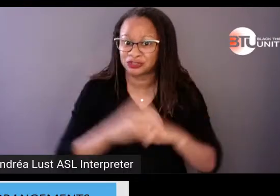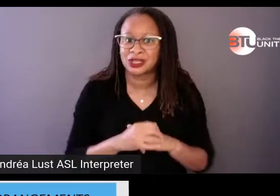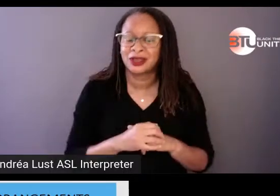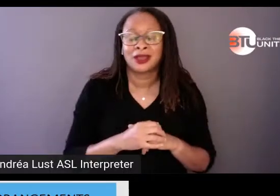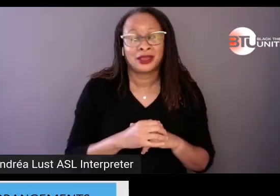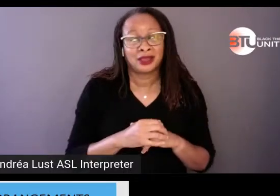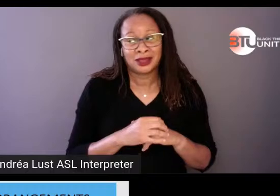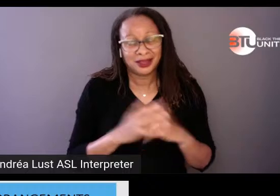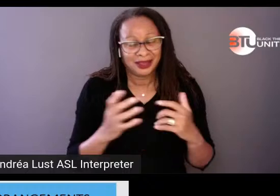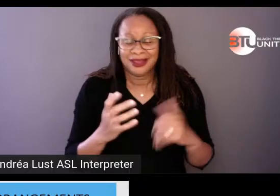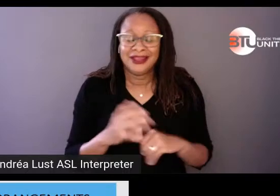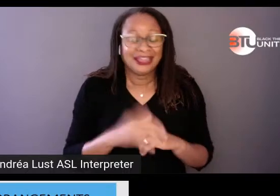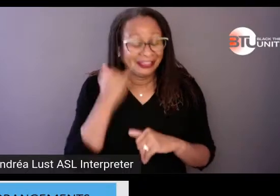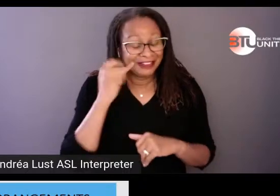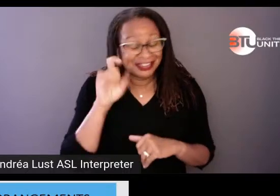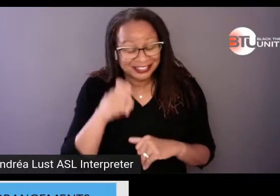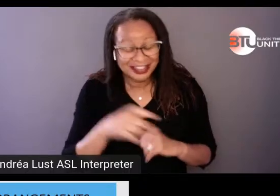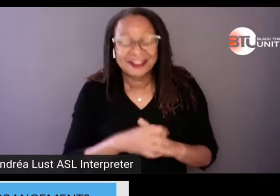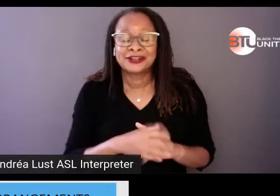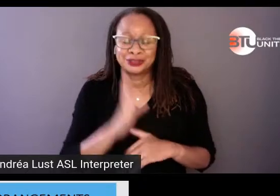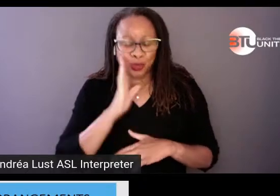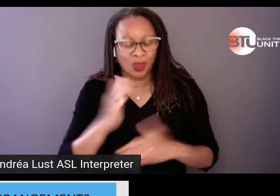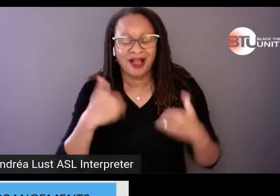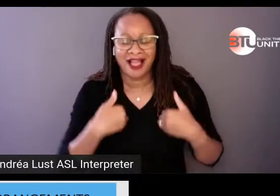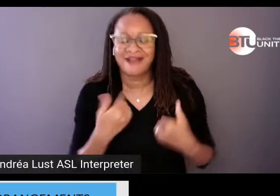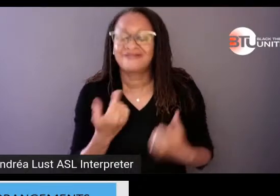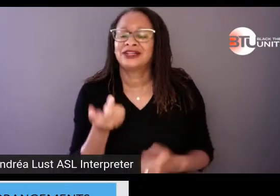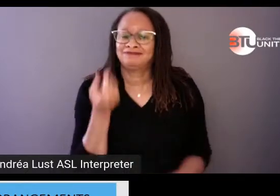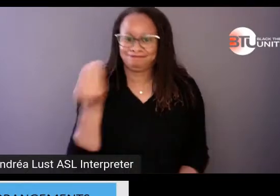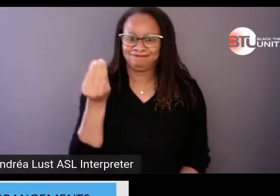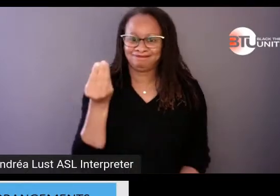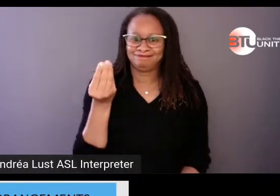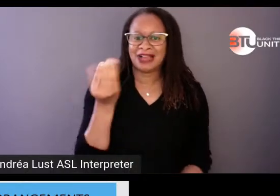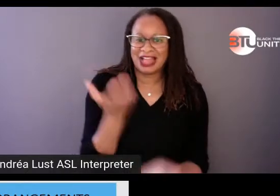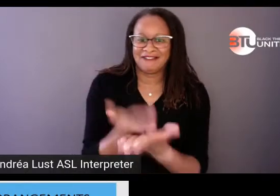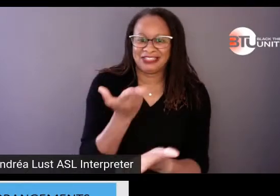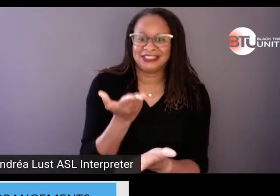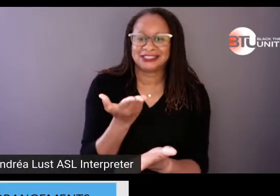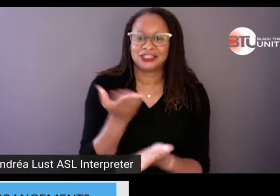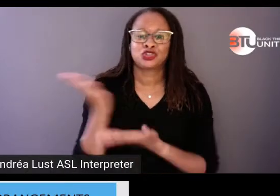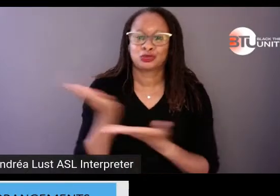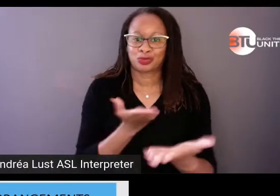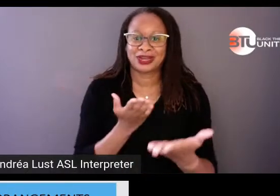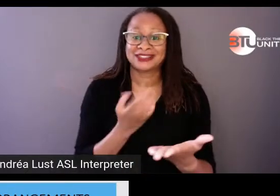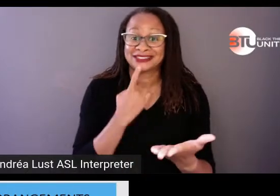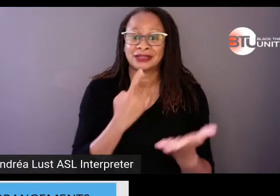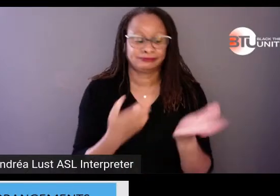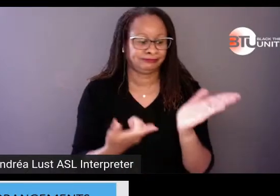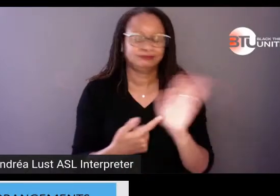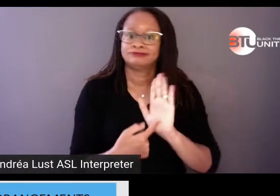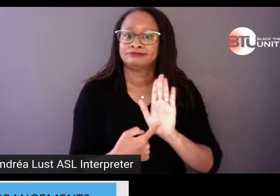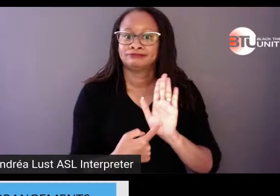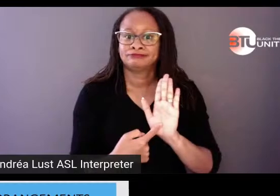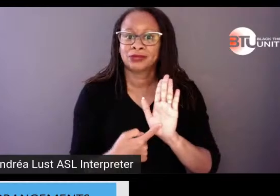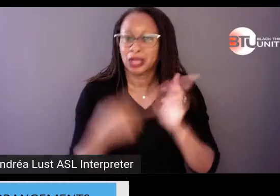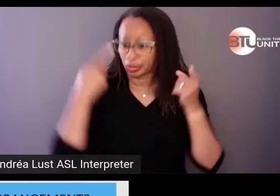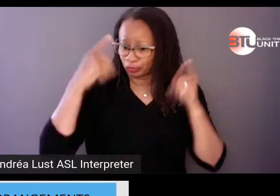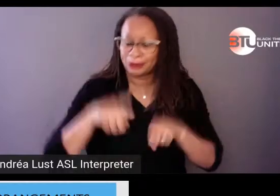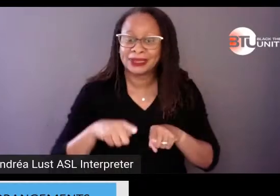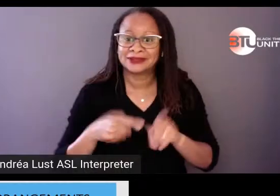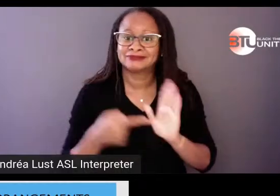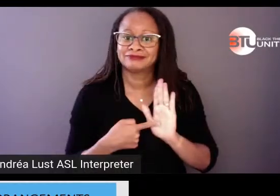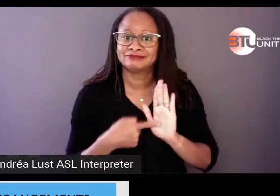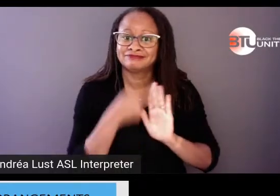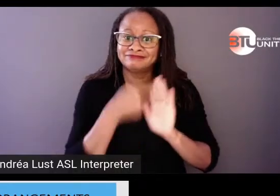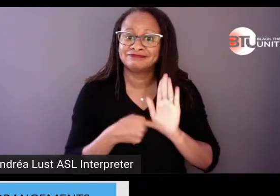them, you'll have something, you'll have some evidence that you can bring in to say, hey, this was our meeting of the minds. This was our sort of